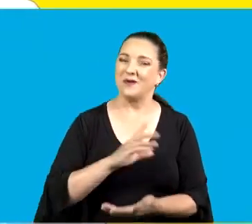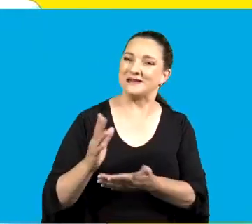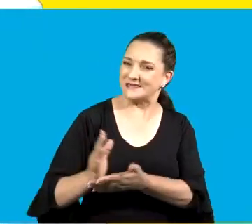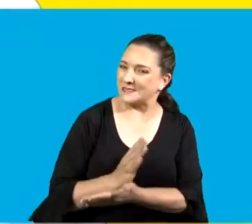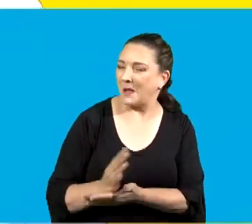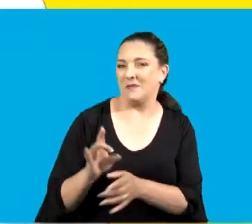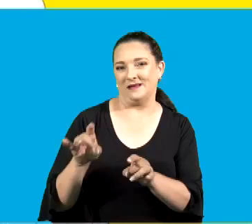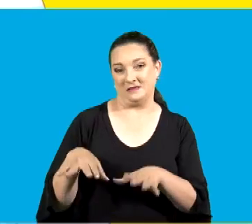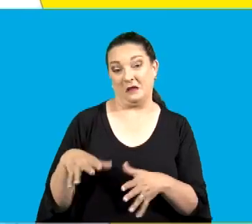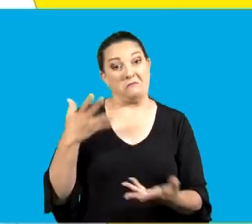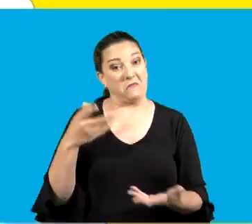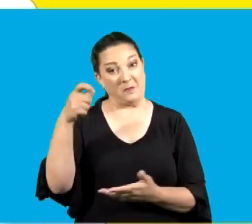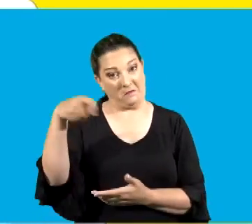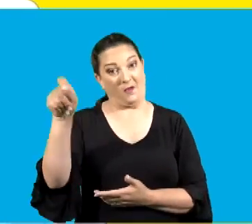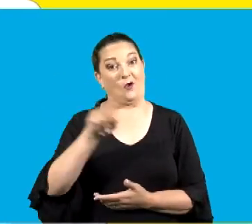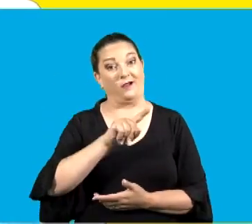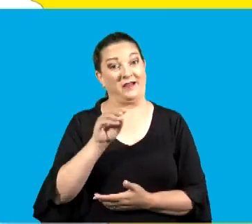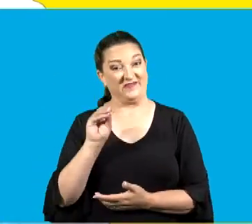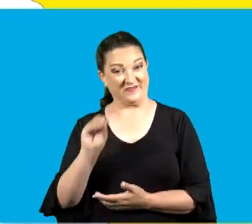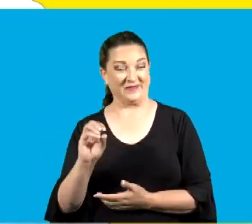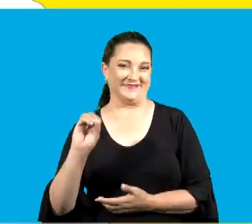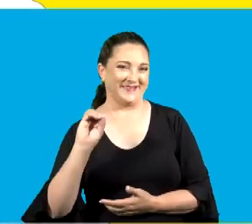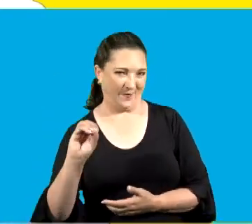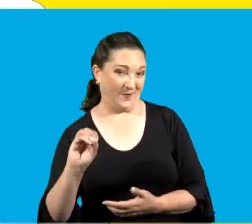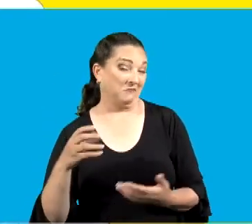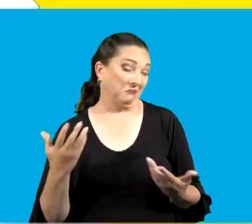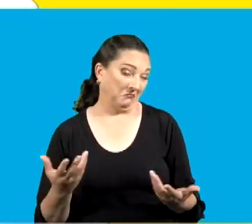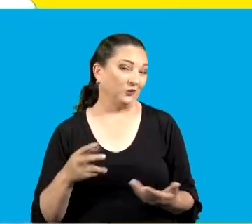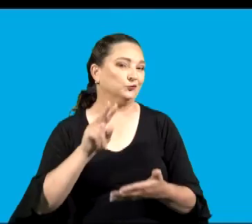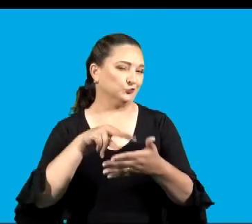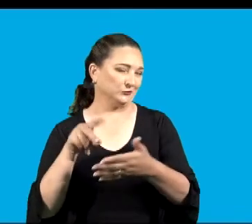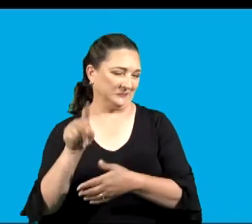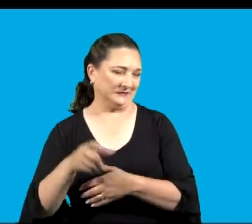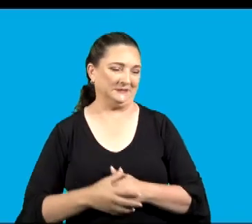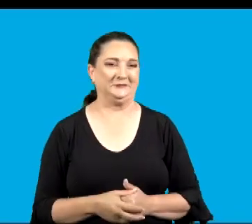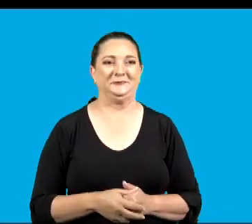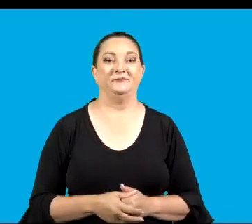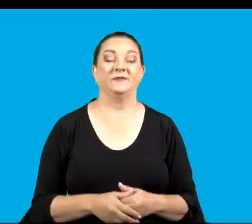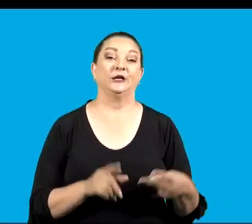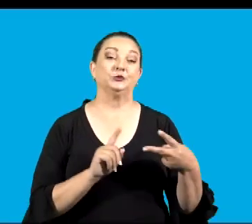some exams, they may give you a mark for that. Number 2,